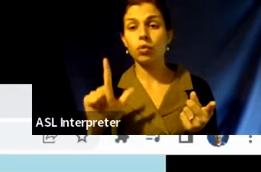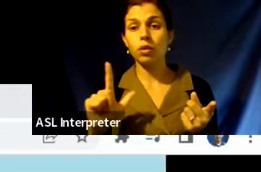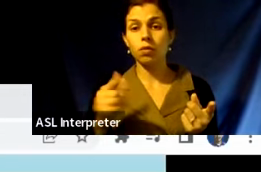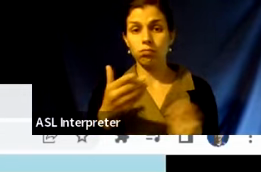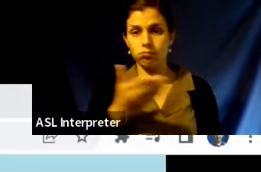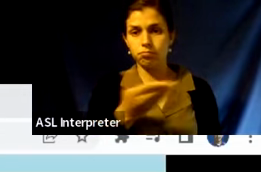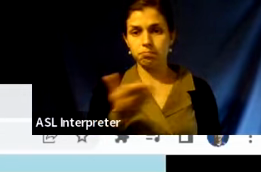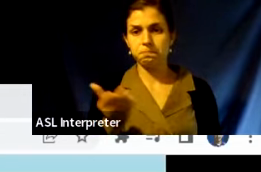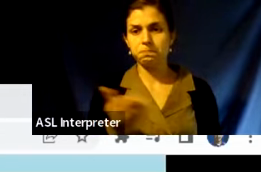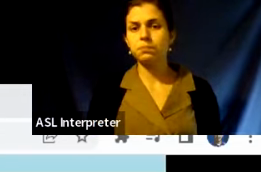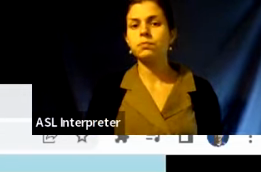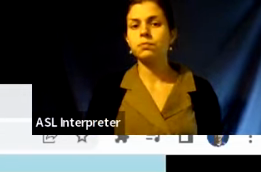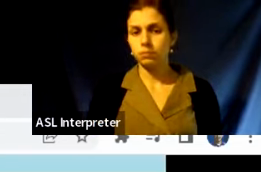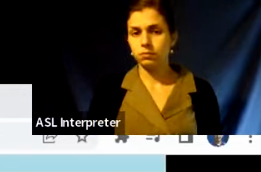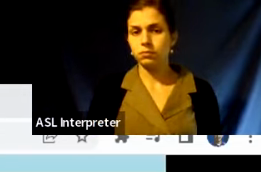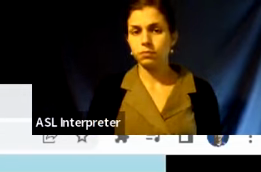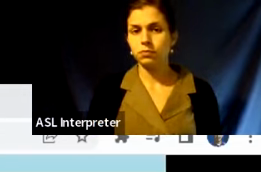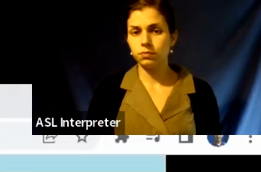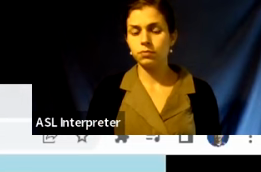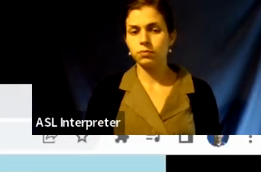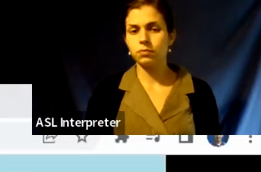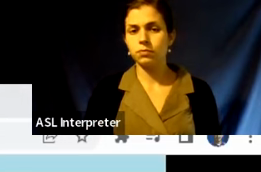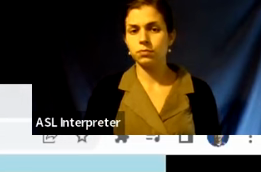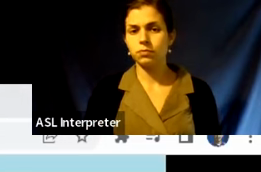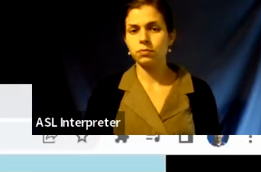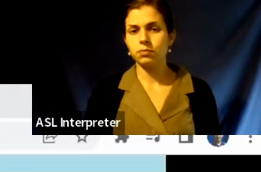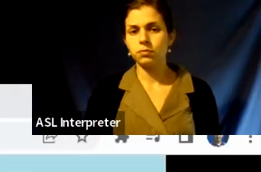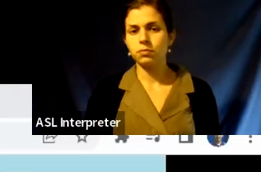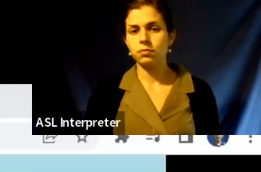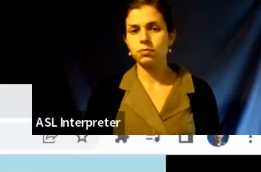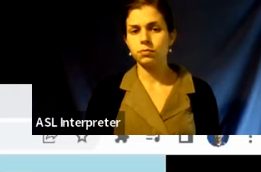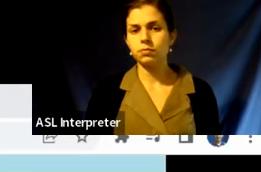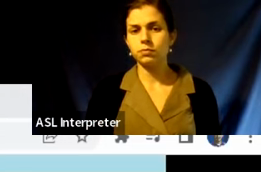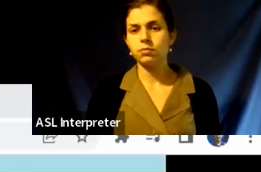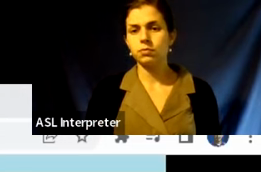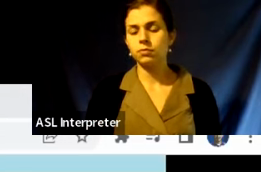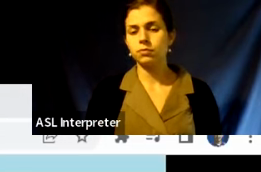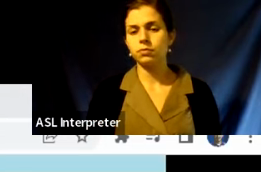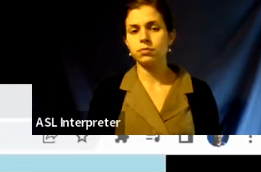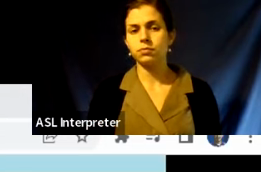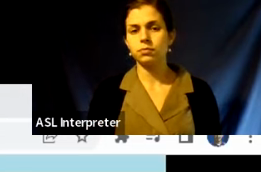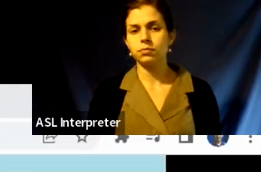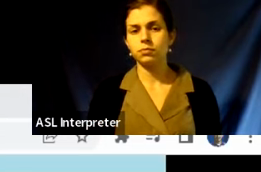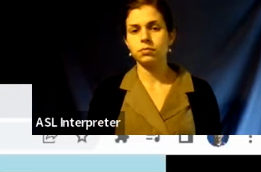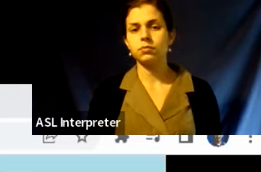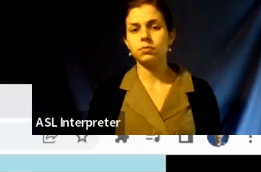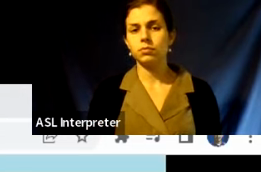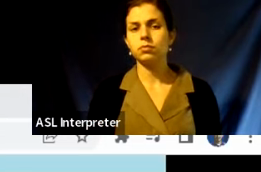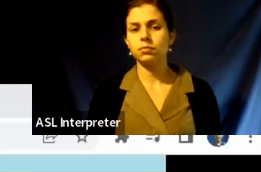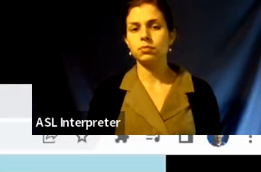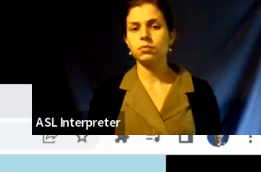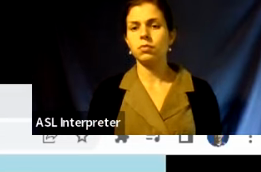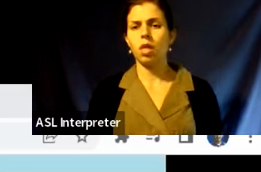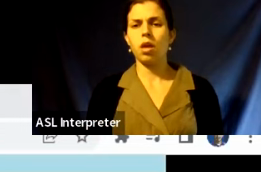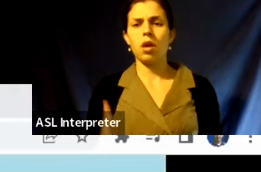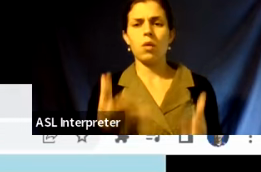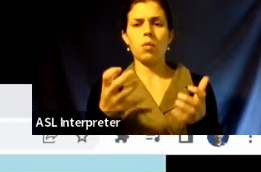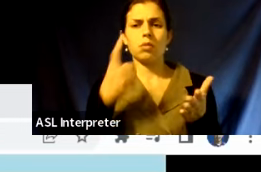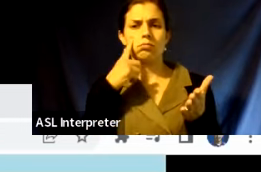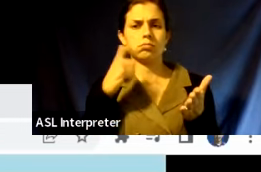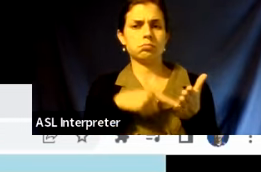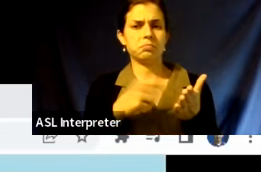website, which was launched in August, at the URL address that's on the screen. There are a few things I want to highlight about that, but